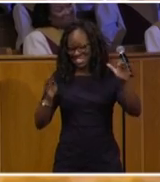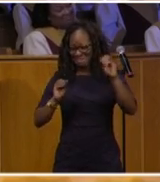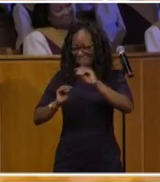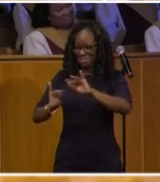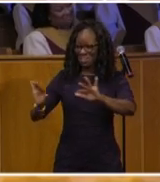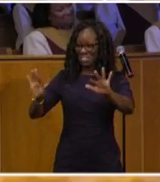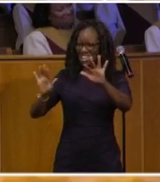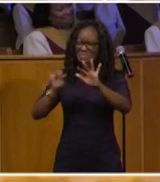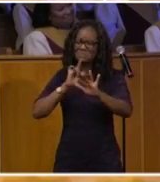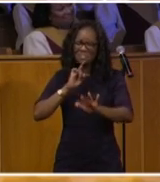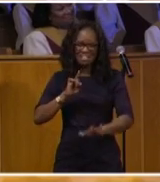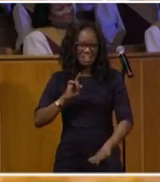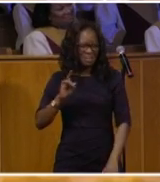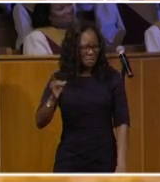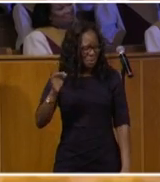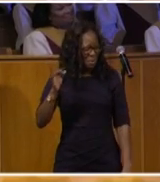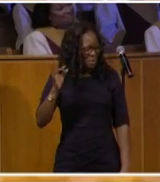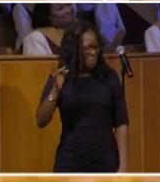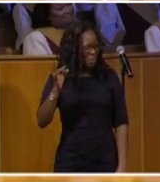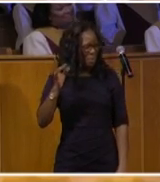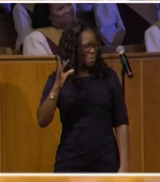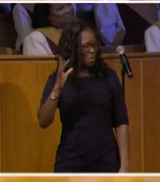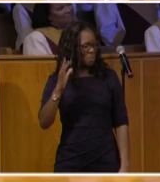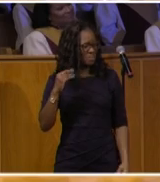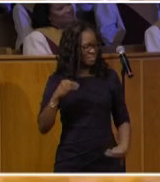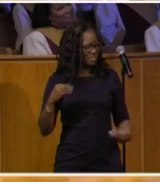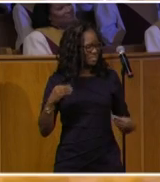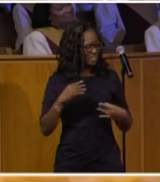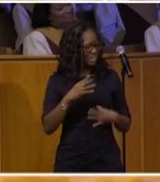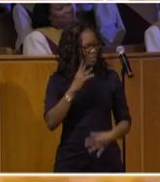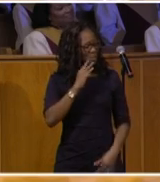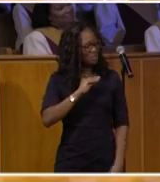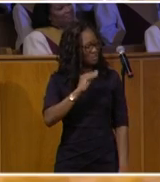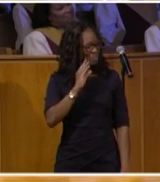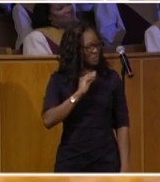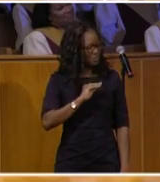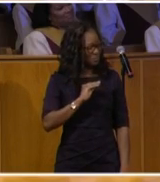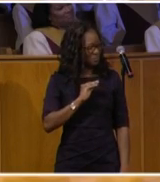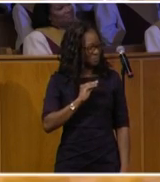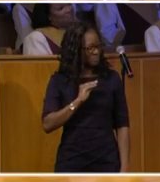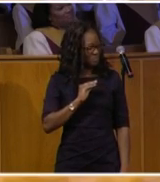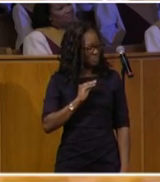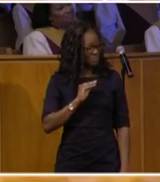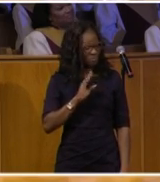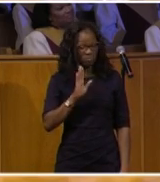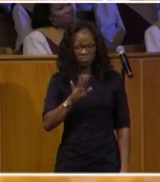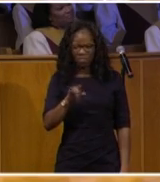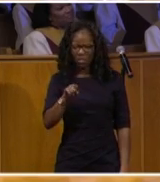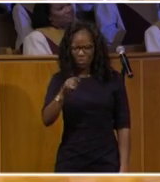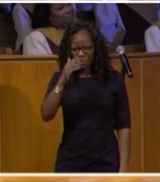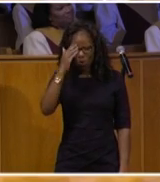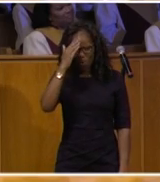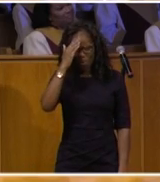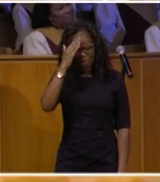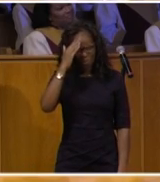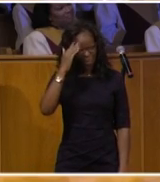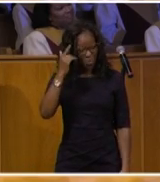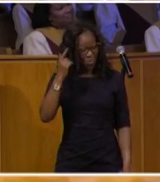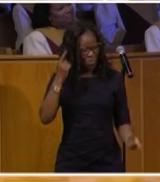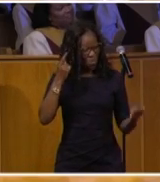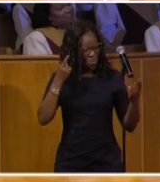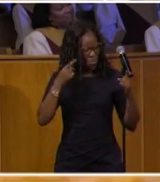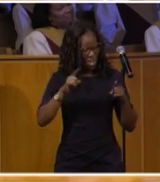It was such a horrifying experience. And don't you know, in